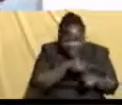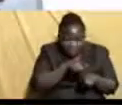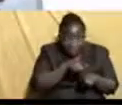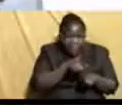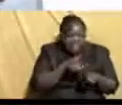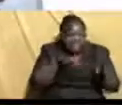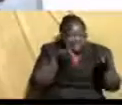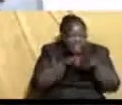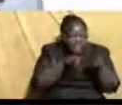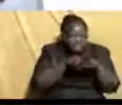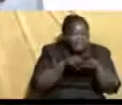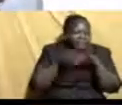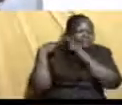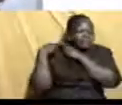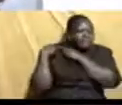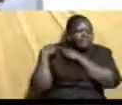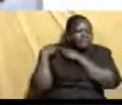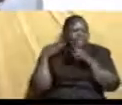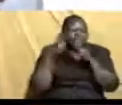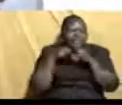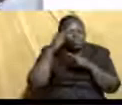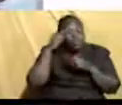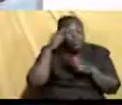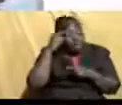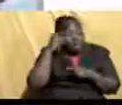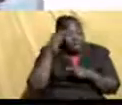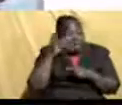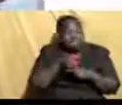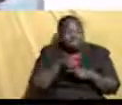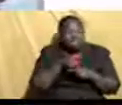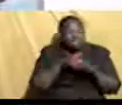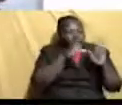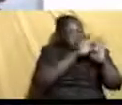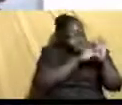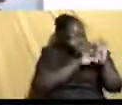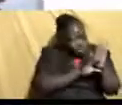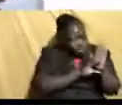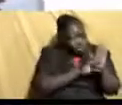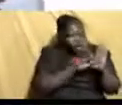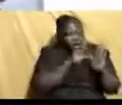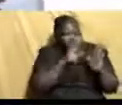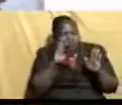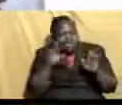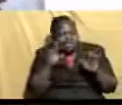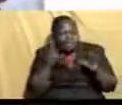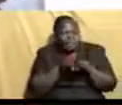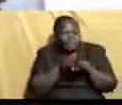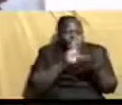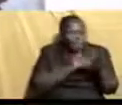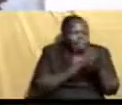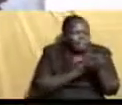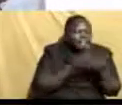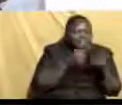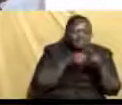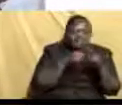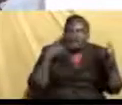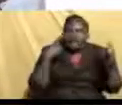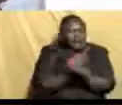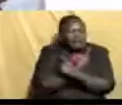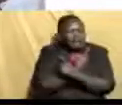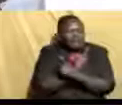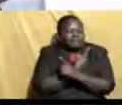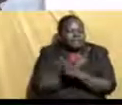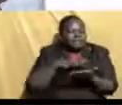responsibility to determine whether this court order is constitutional, or rather whether this court order applies to all matters before